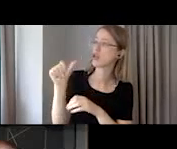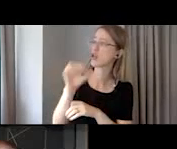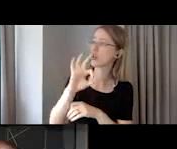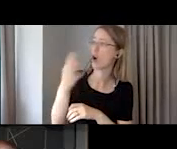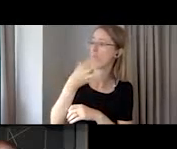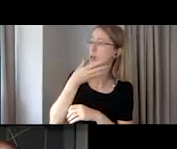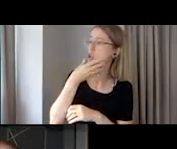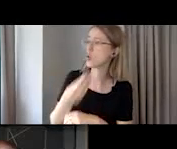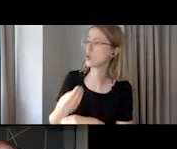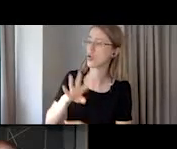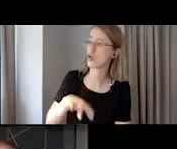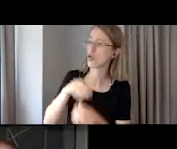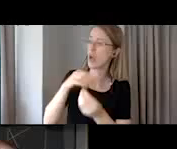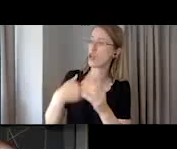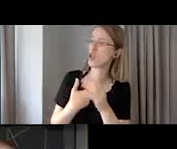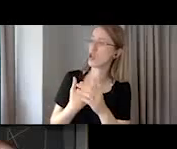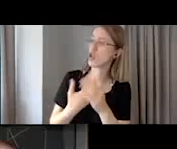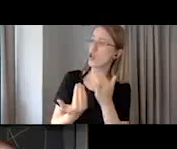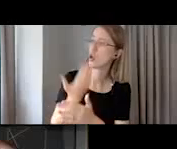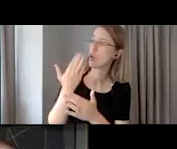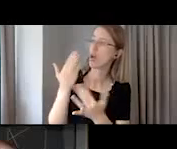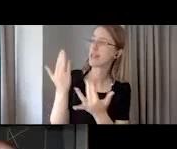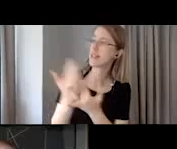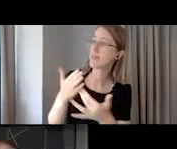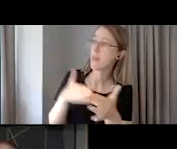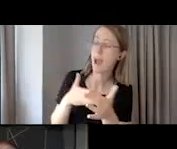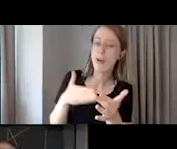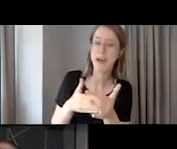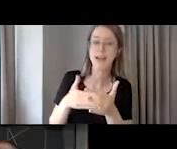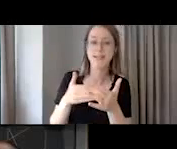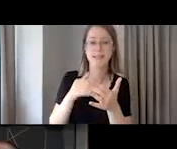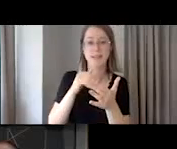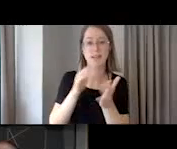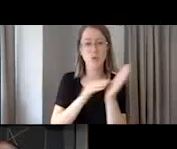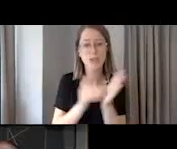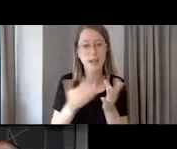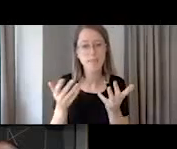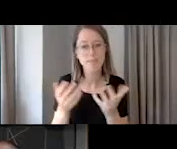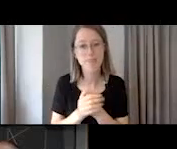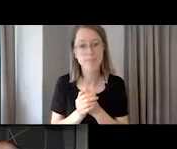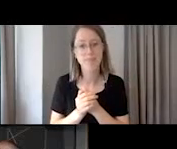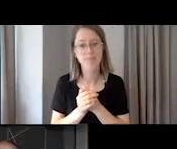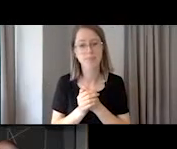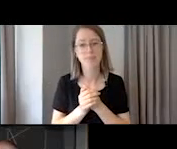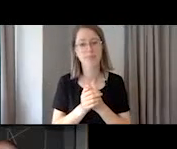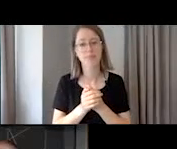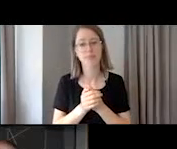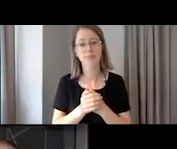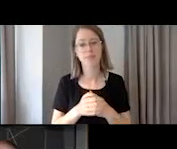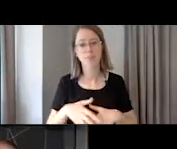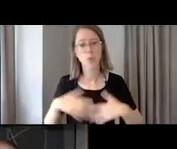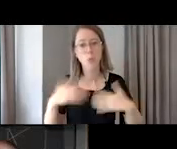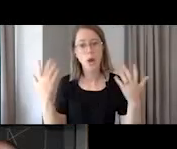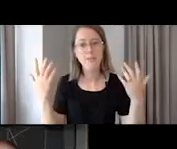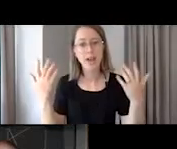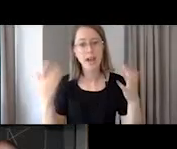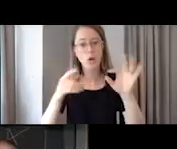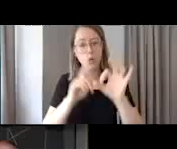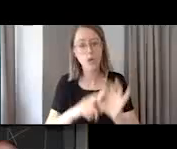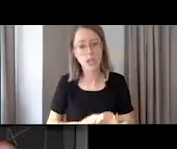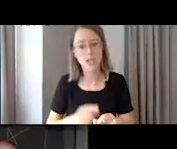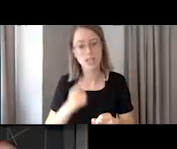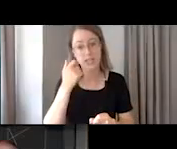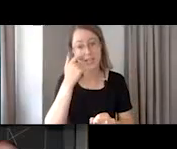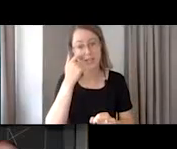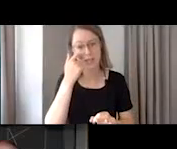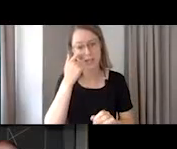used to create new accessibility barriers, especially in New Zealand? Whatever list of questions, the